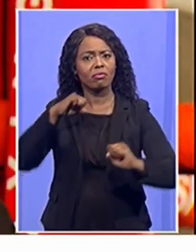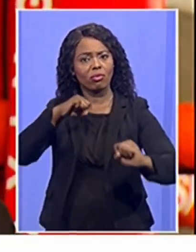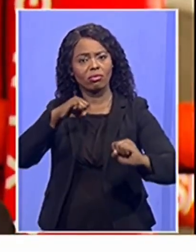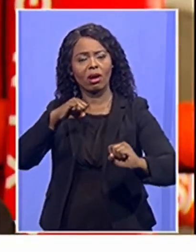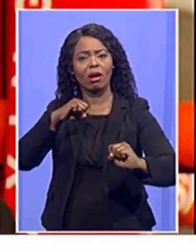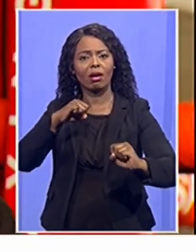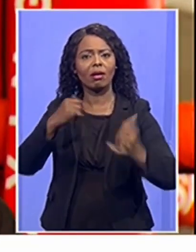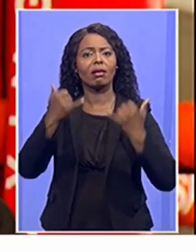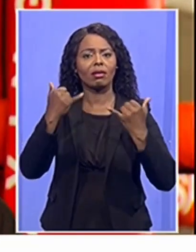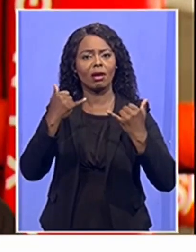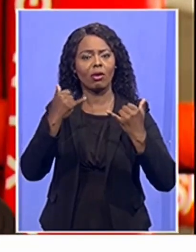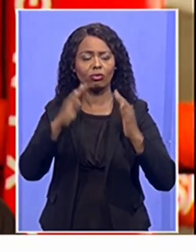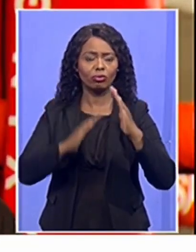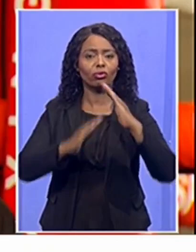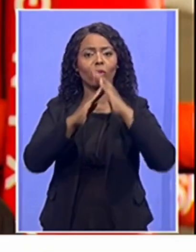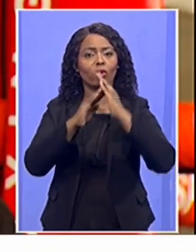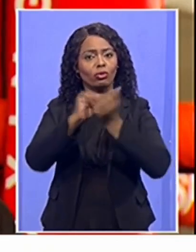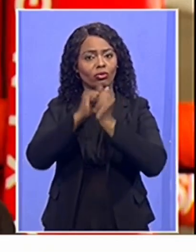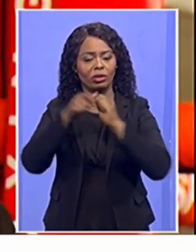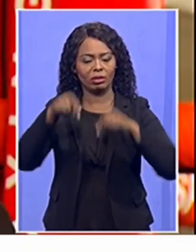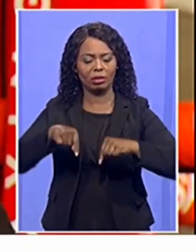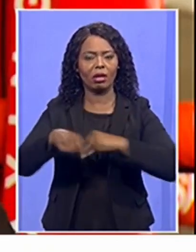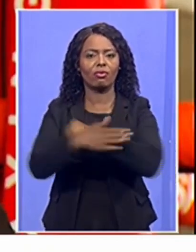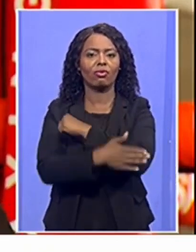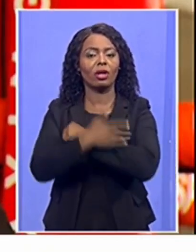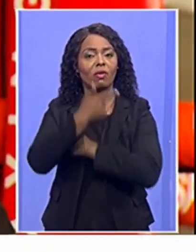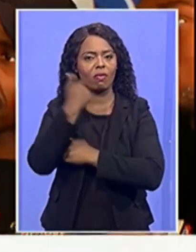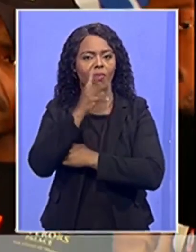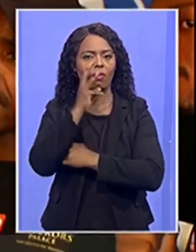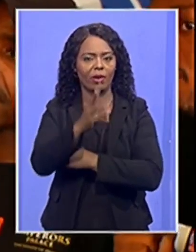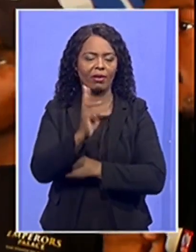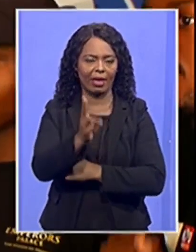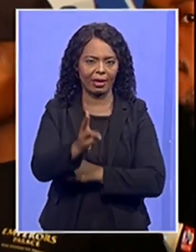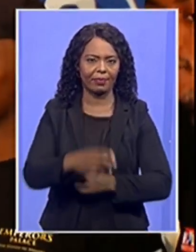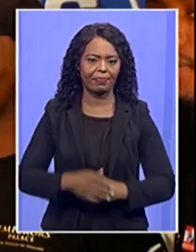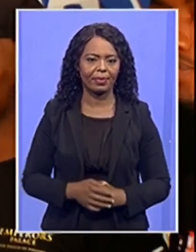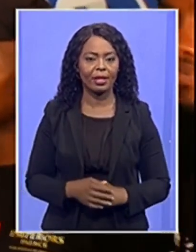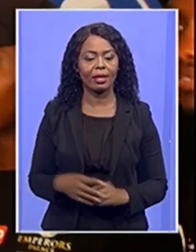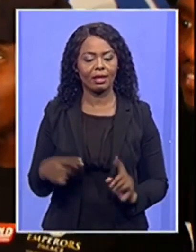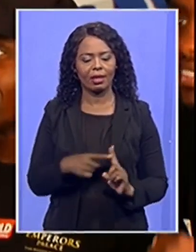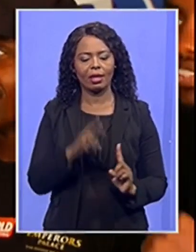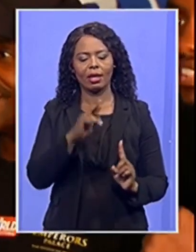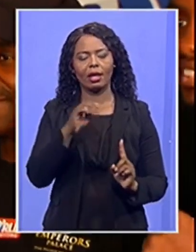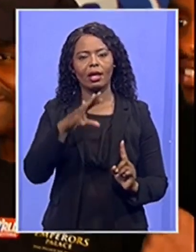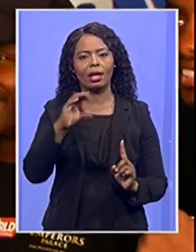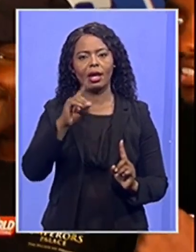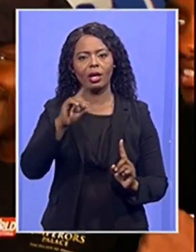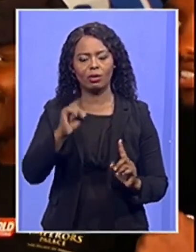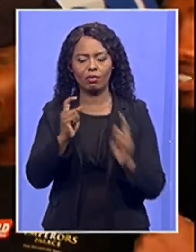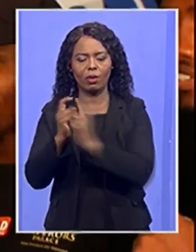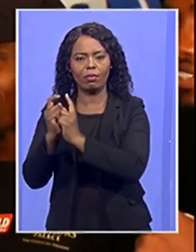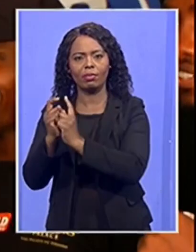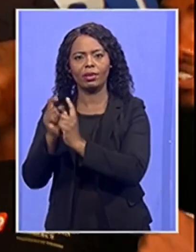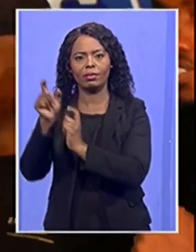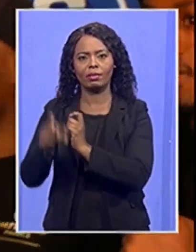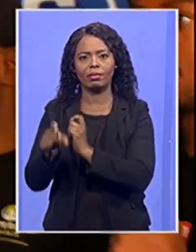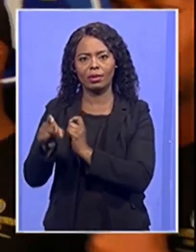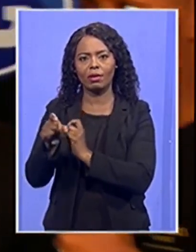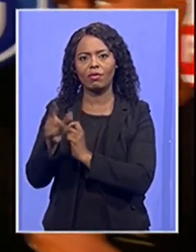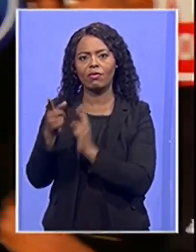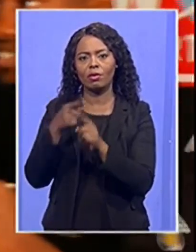be one of our top sports in the country very soon again. Ricardo Malajika o tlo nkgisetsana mahafi le mpudi